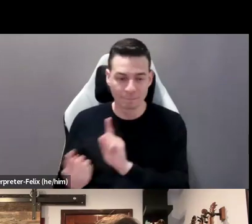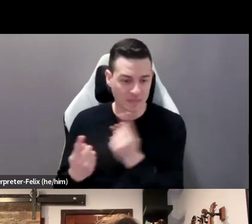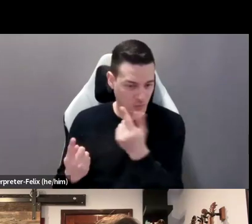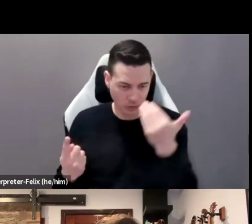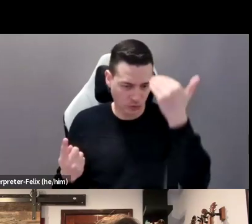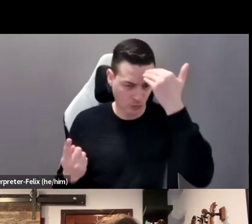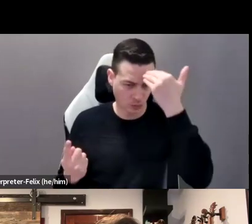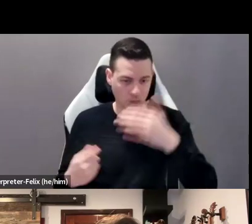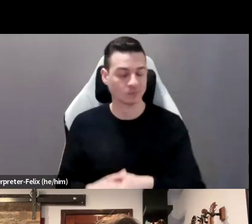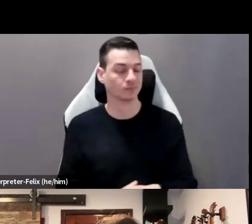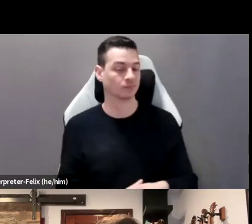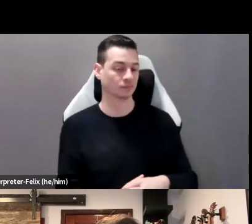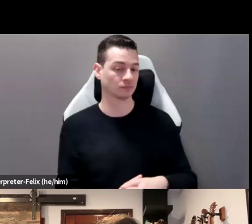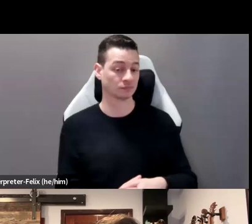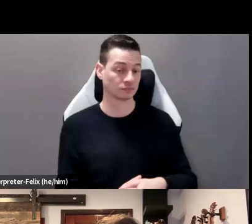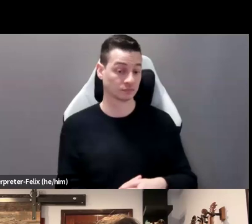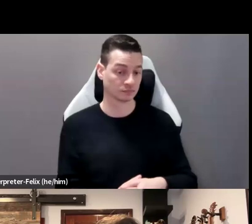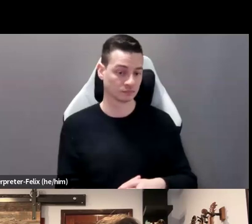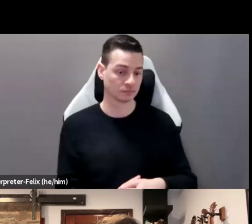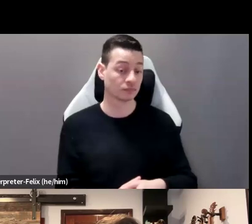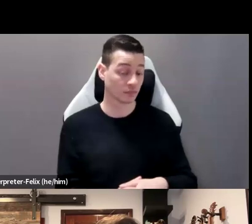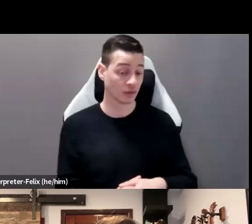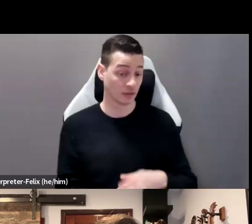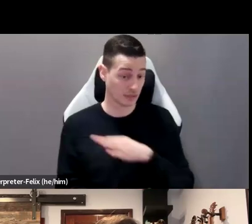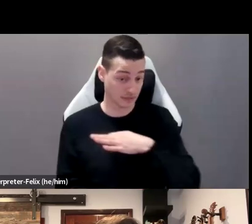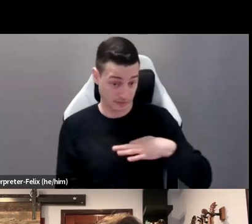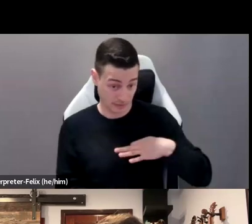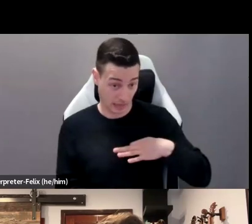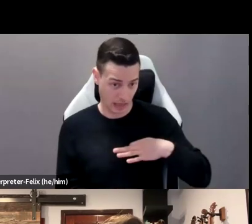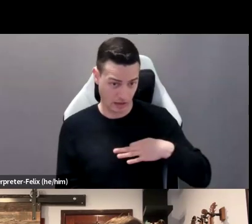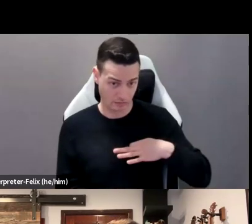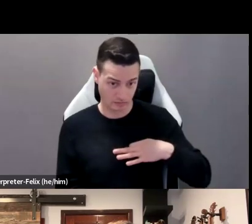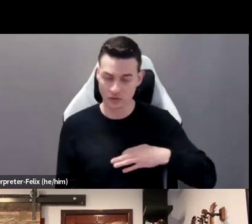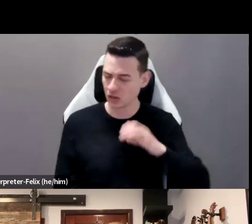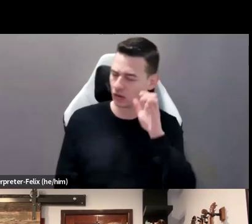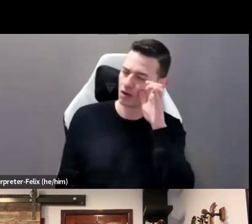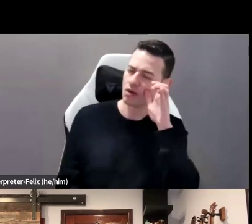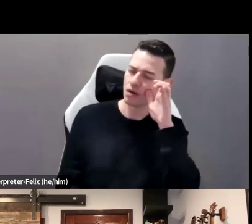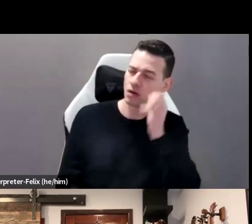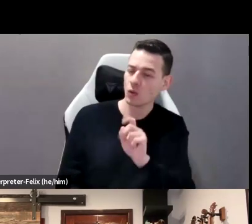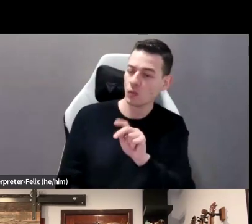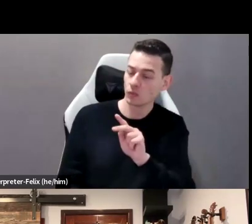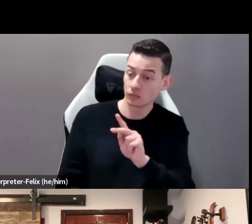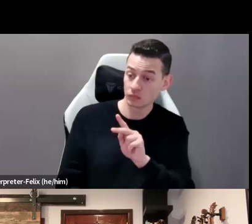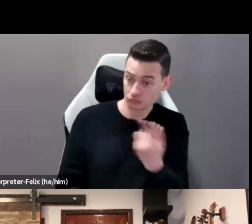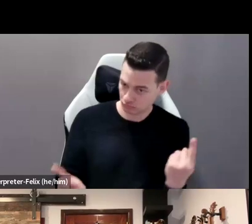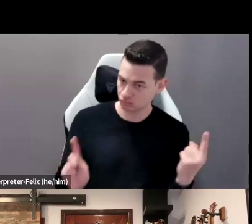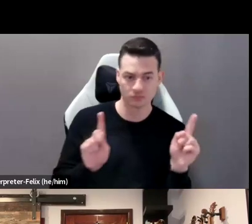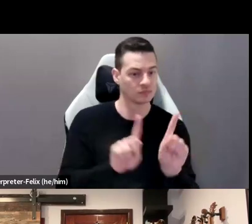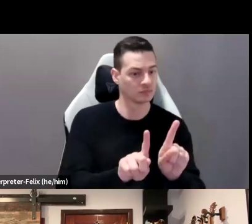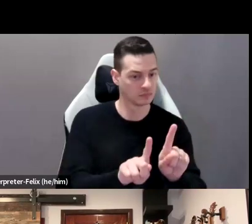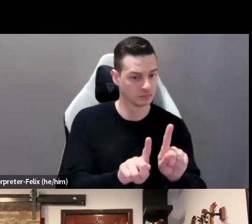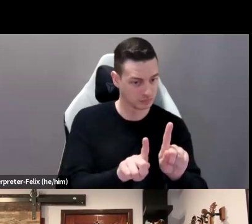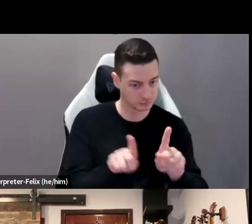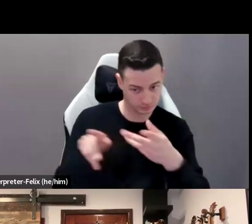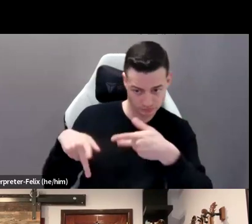student had been open enough to say, I need help, and the faculty member heard that, got the student connected to service.